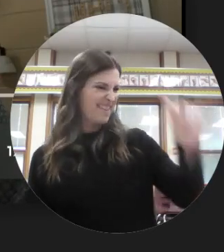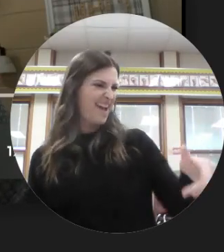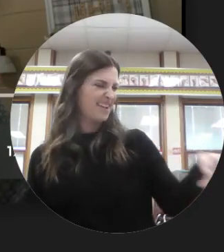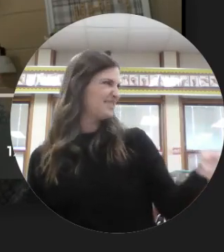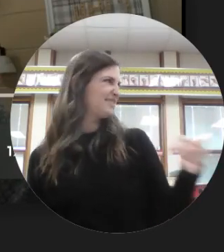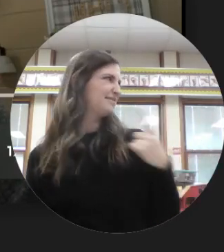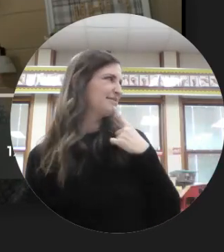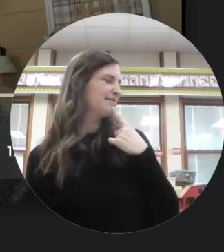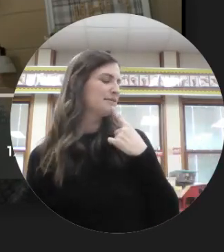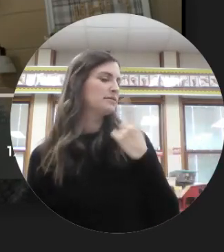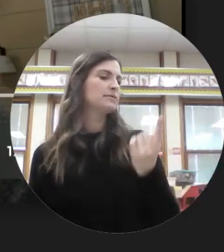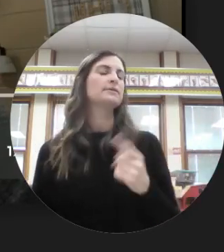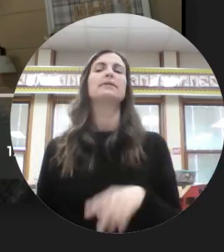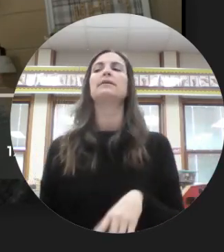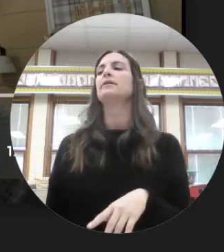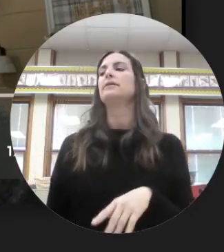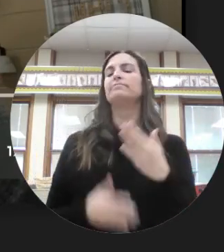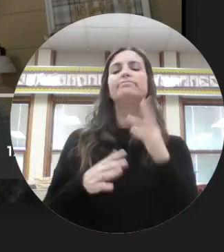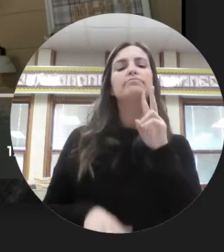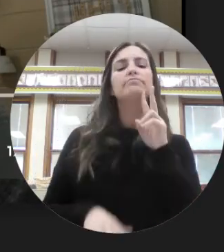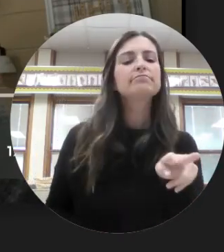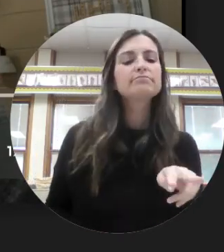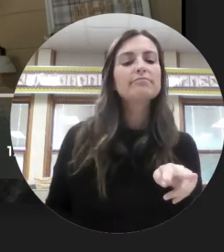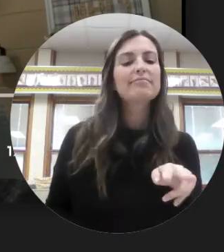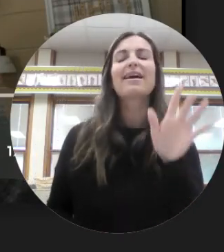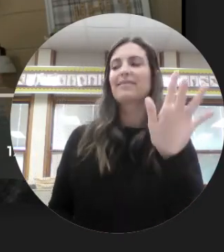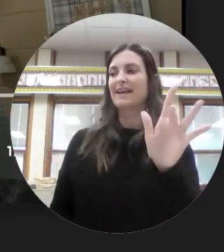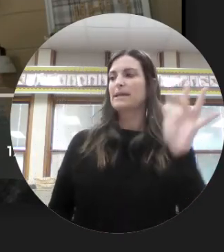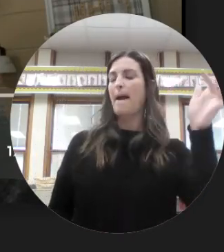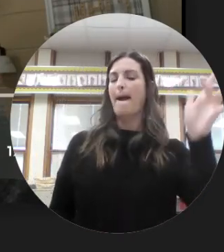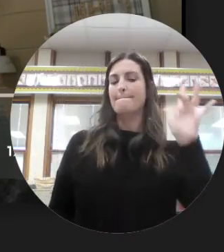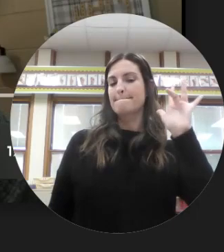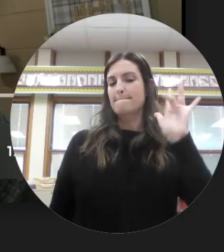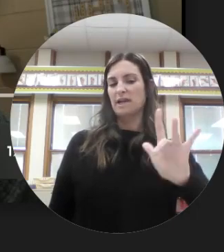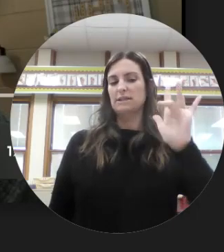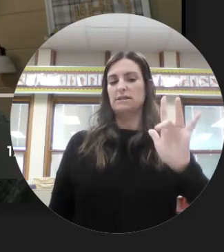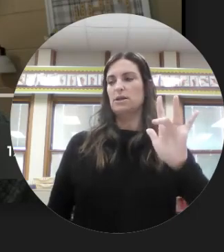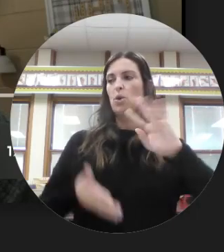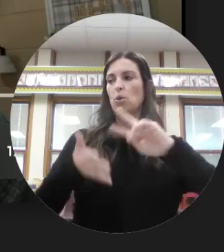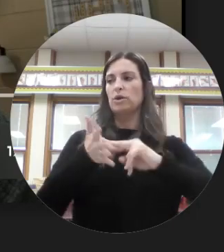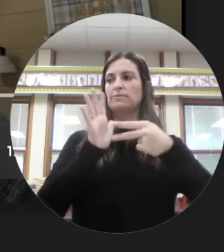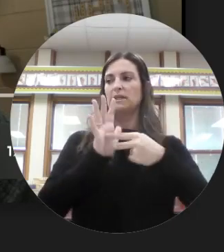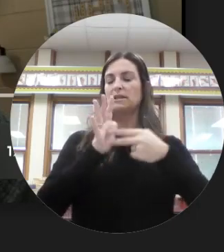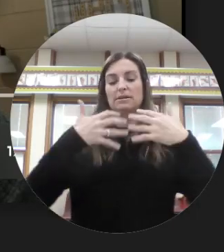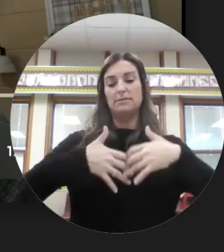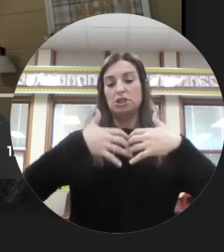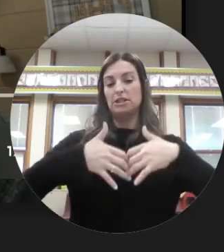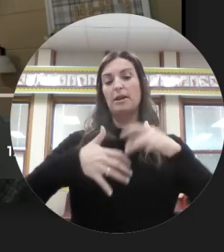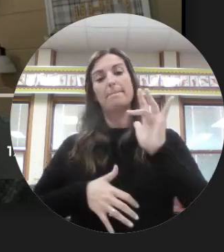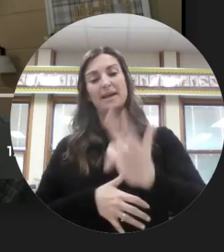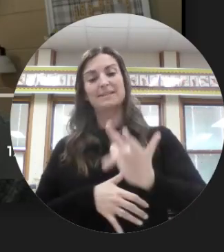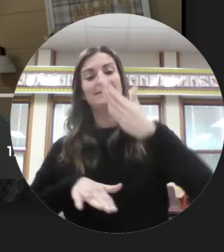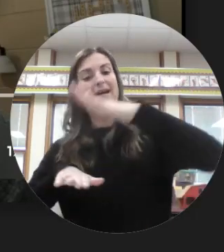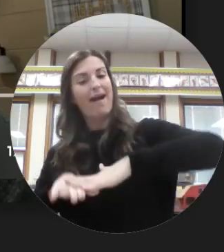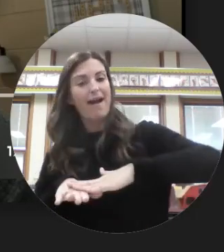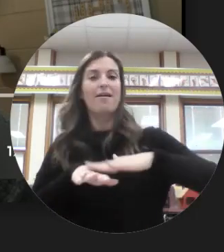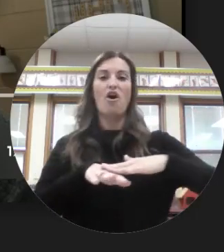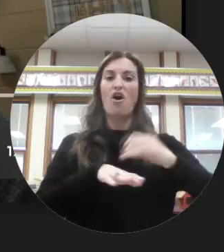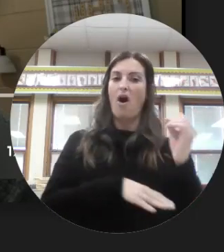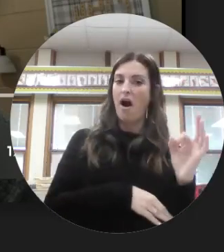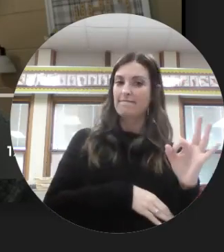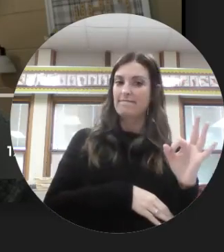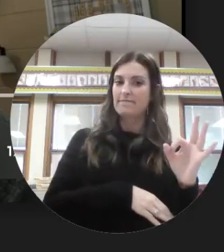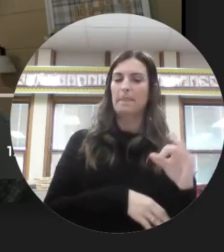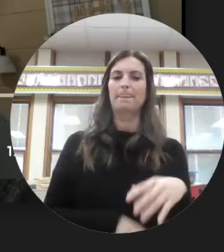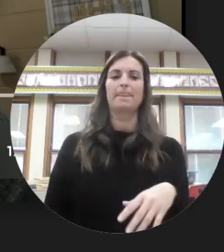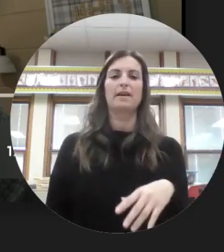said. Roz leaned in closer. "That is a button, which is a knob on a piece of machinery that can be pressed to operate it."